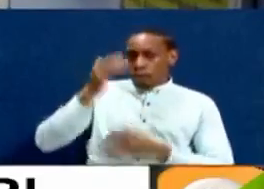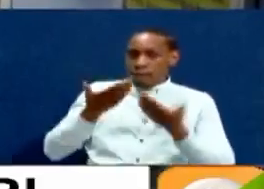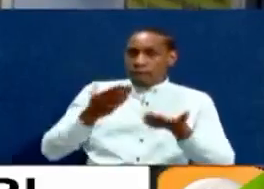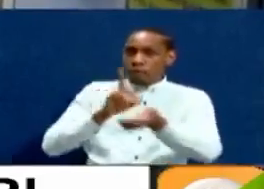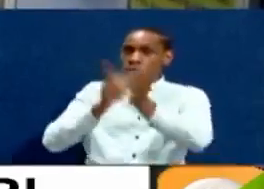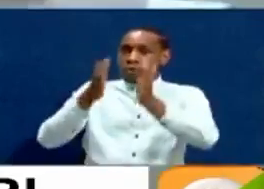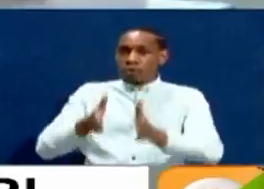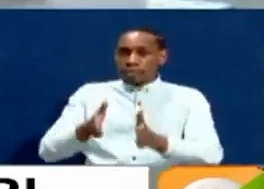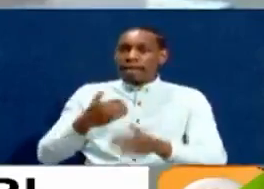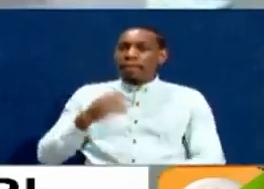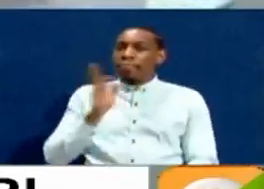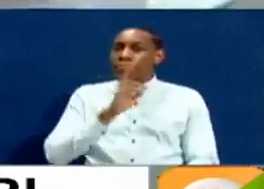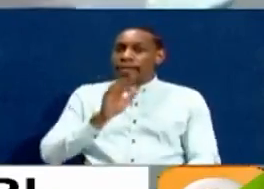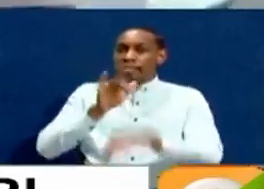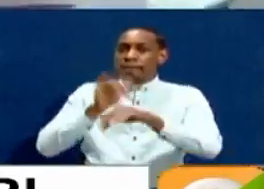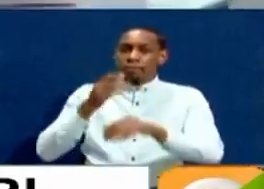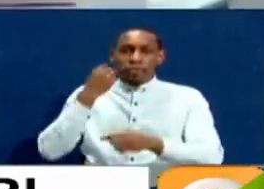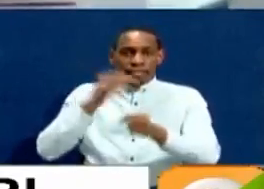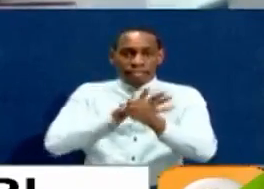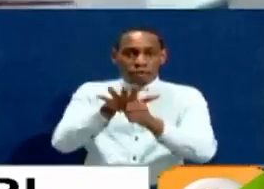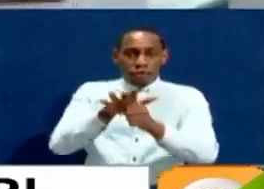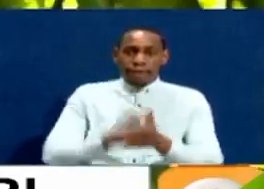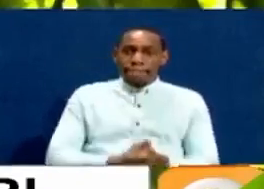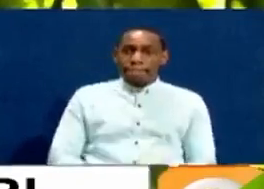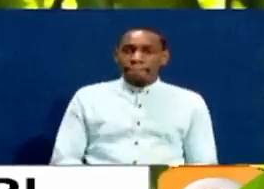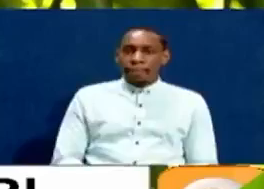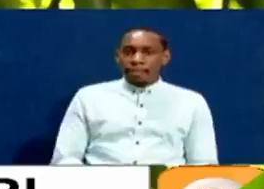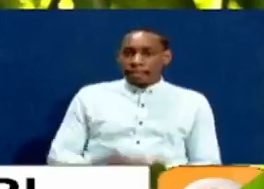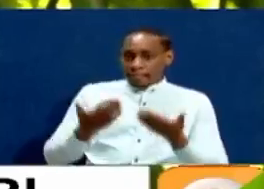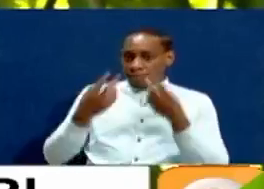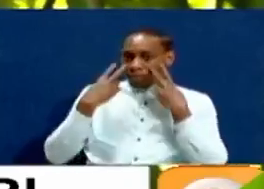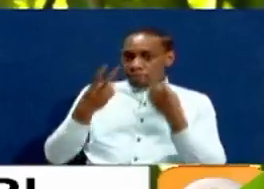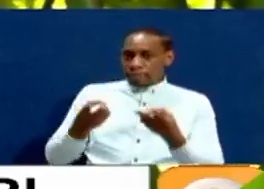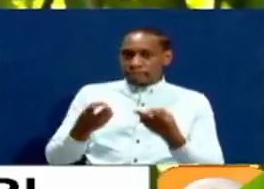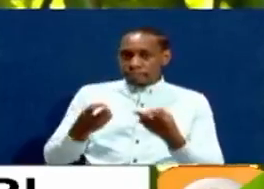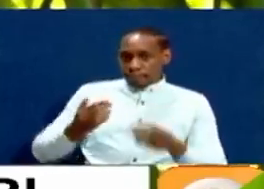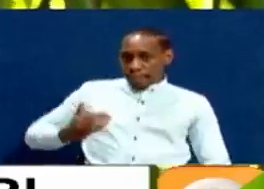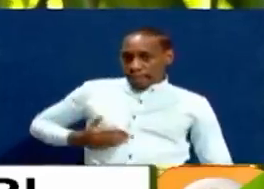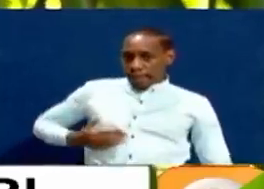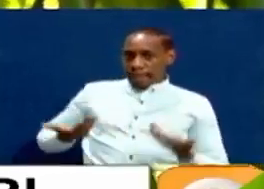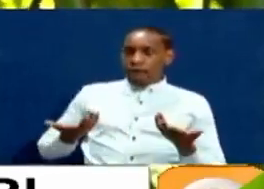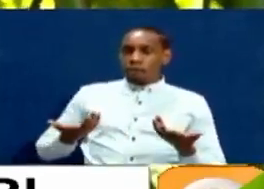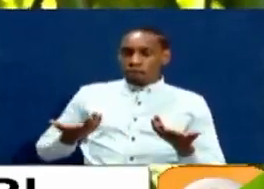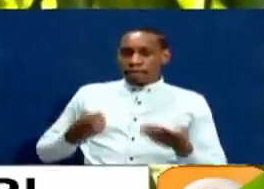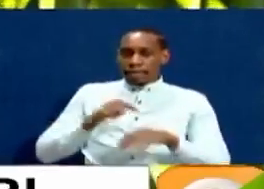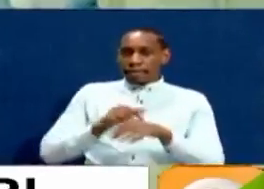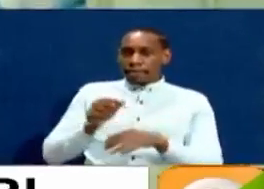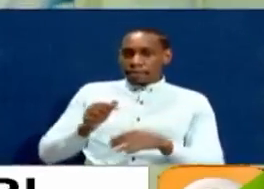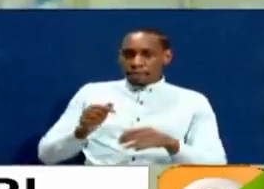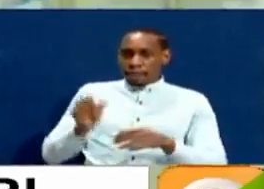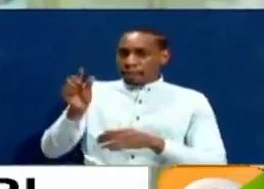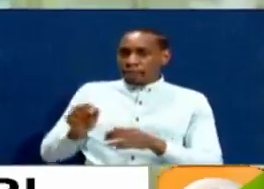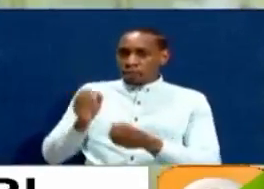vipi madaktari wako hatarini kuambukizwa ugonjwa wa corona. You'll see like lung tissue remains, like ni kama una wajua venye mtu amechomeka